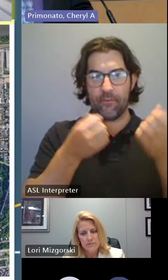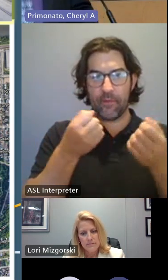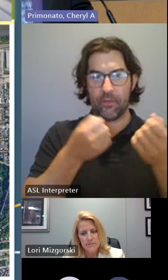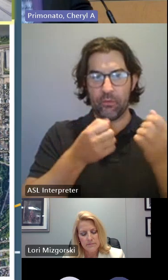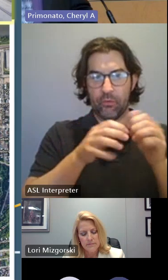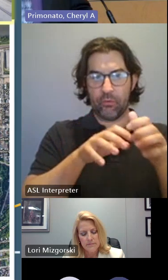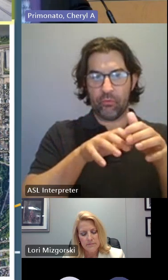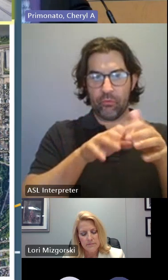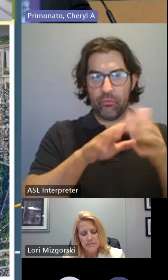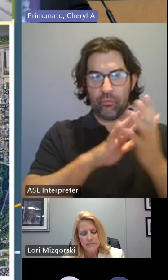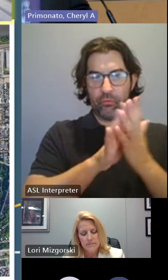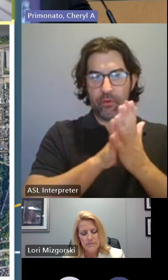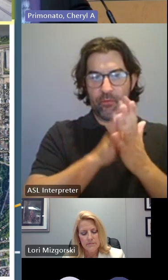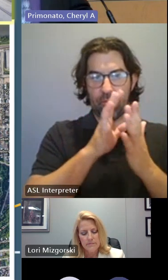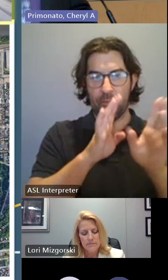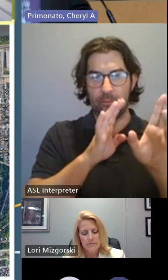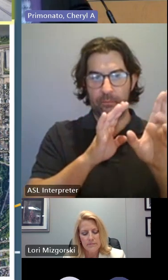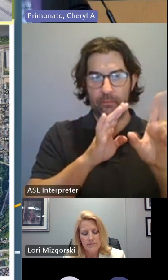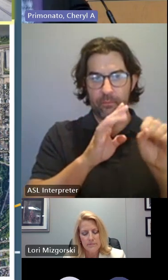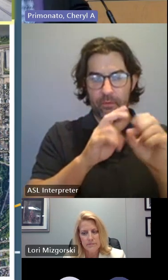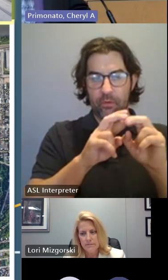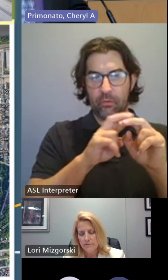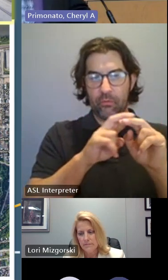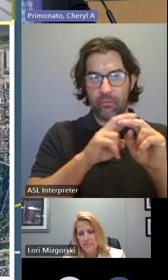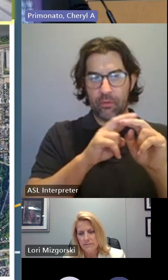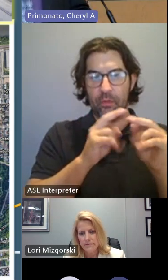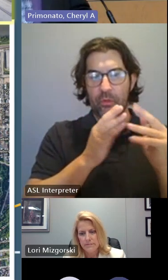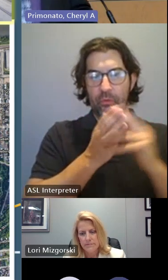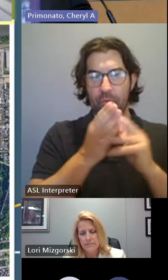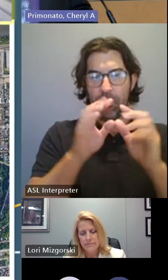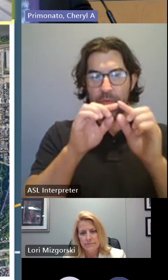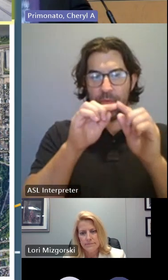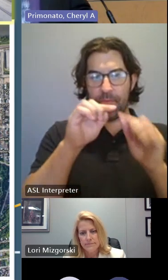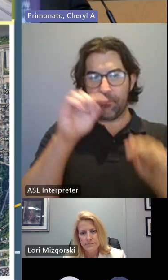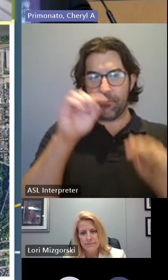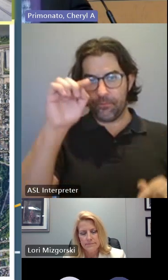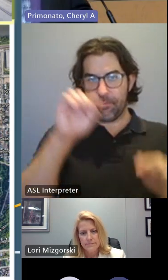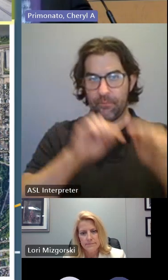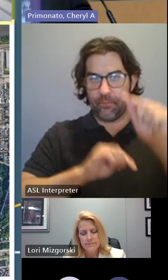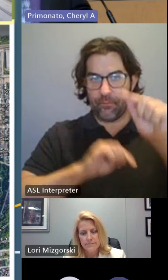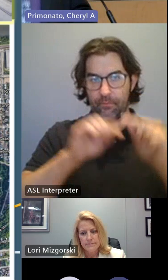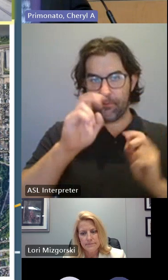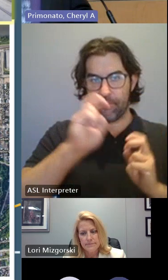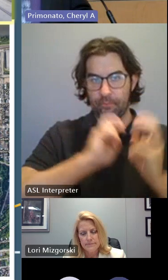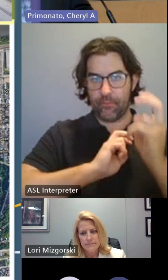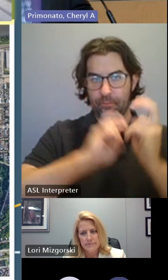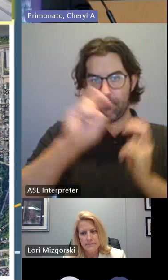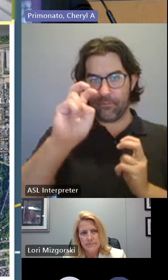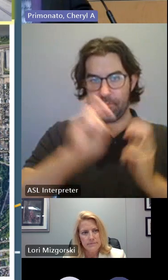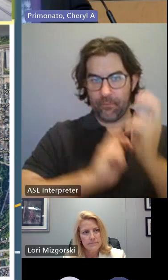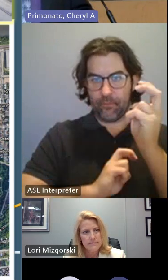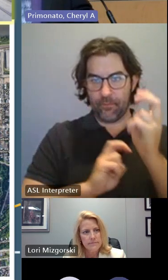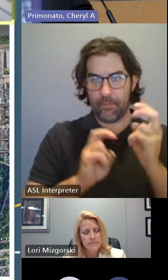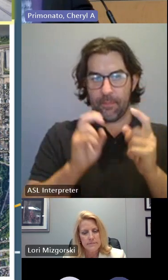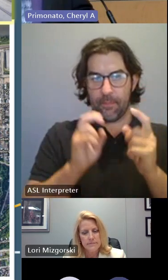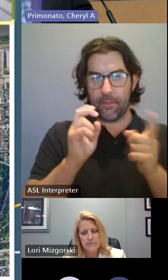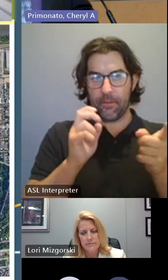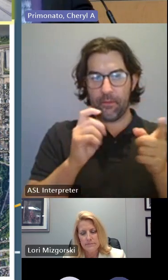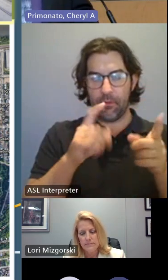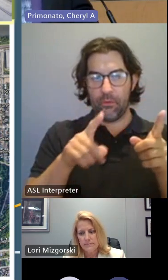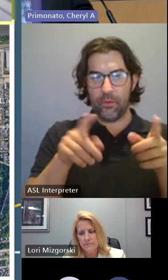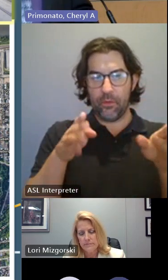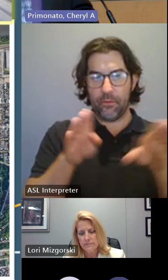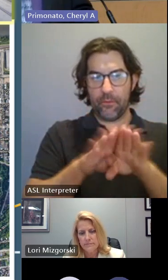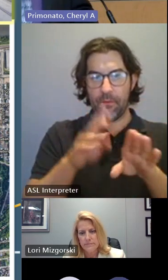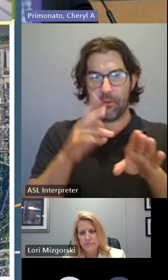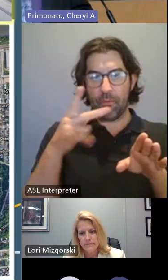traffic for the buses and for the rail lines through the tunnel that go through Station Square and then into downtown. During the closure, there's a